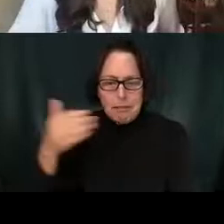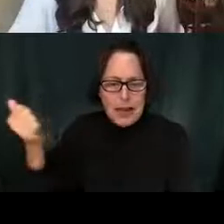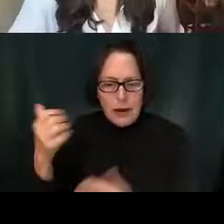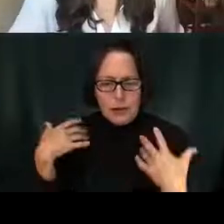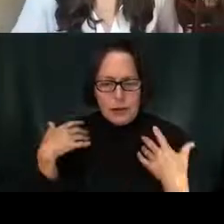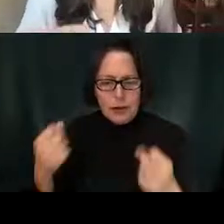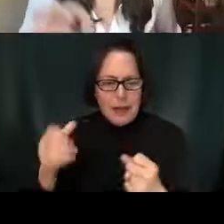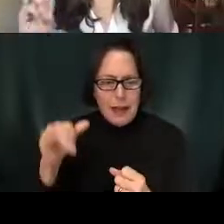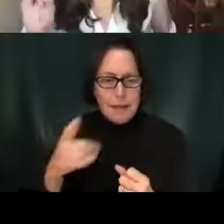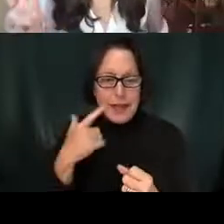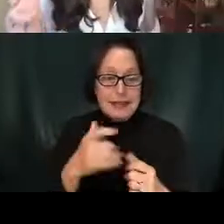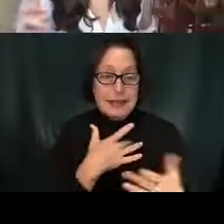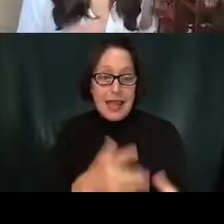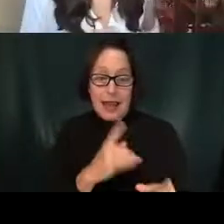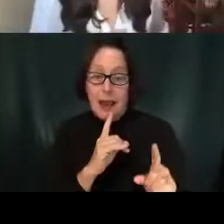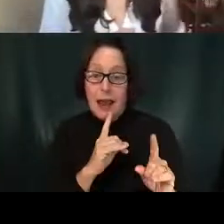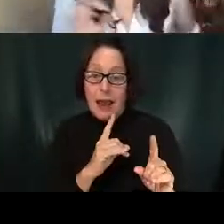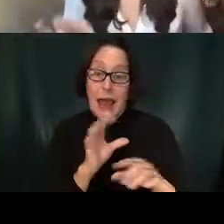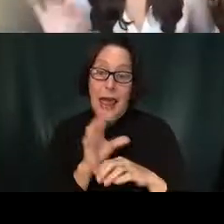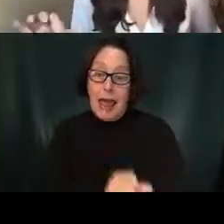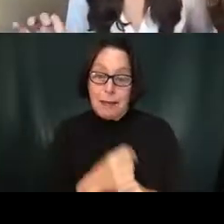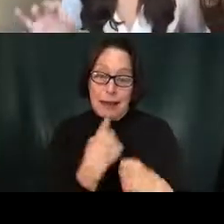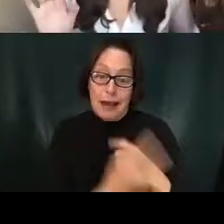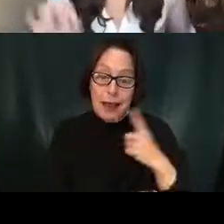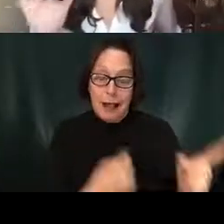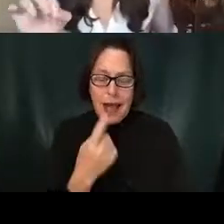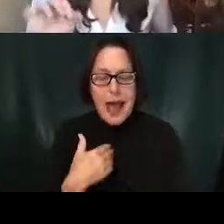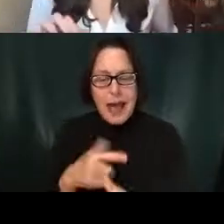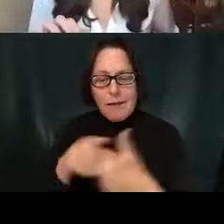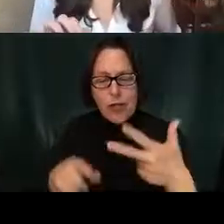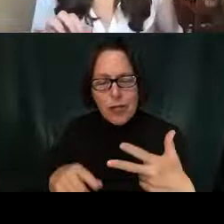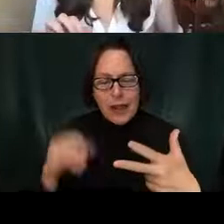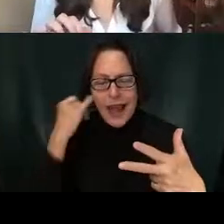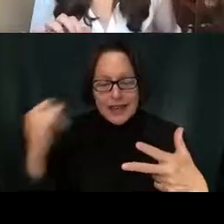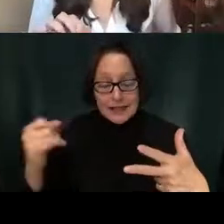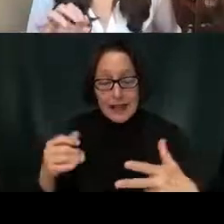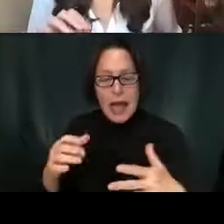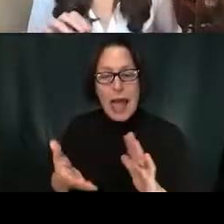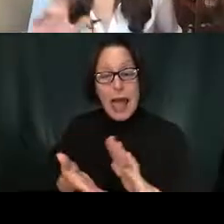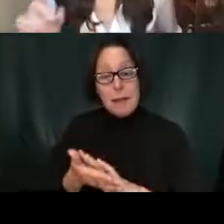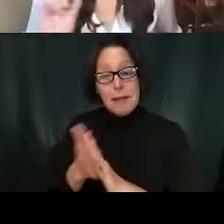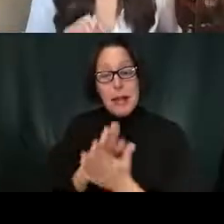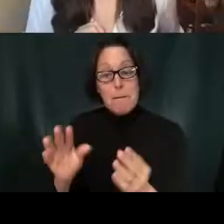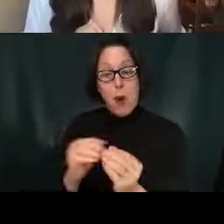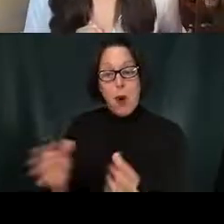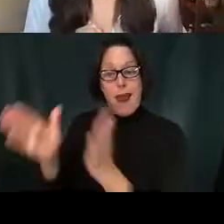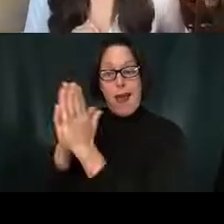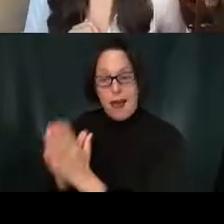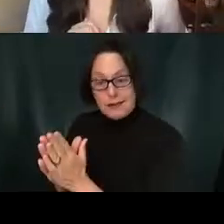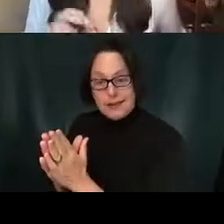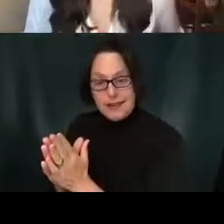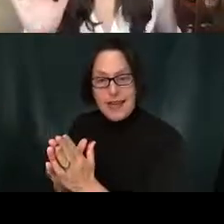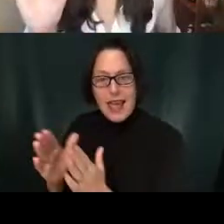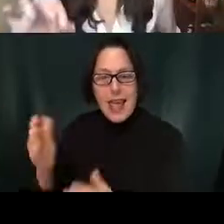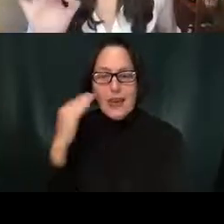with that telling habit. So I have 3 tips for you to help you strengthen your asking habit and know when it's more appropriate